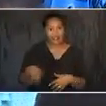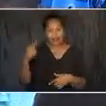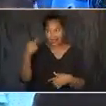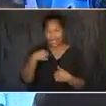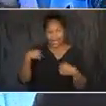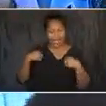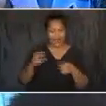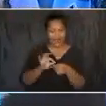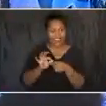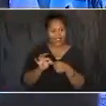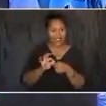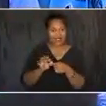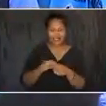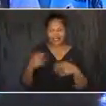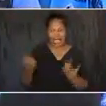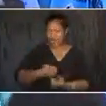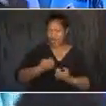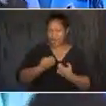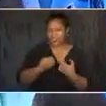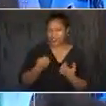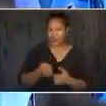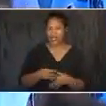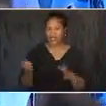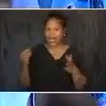encouragement and influential morale.